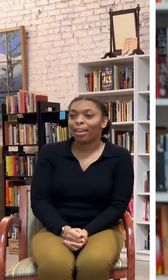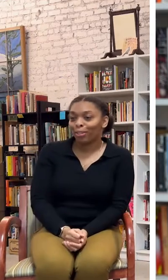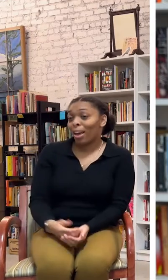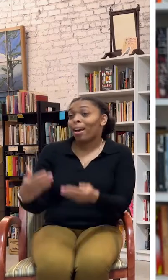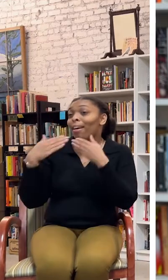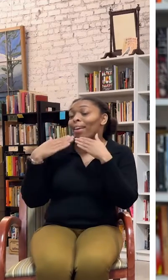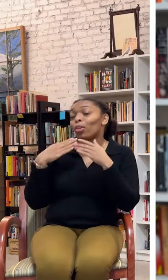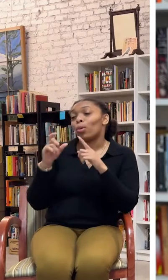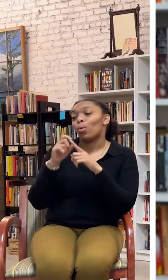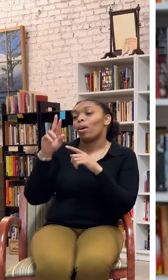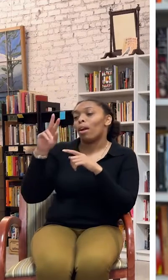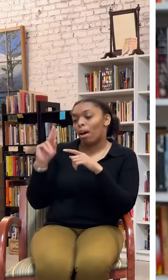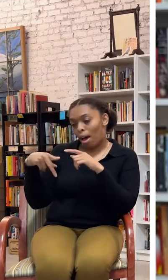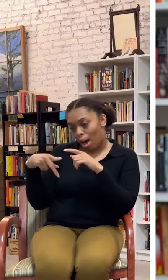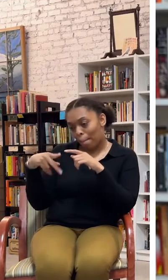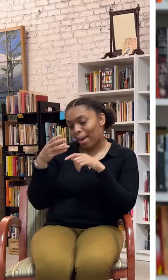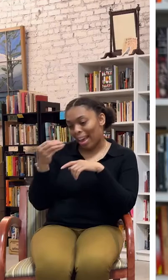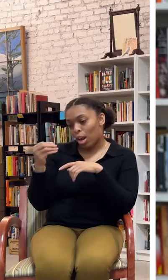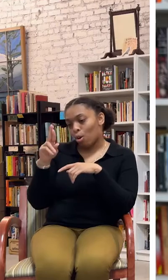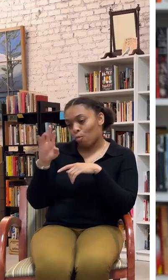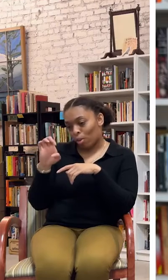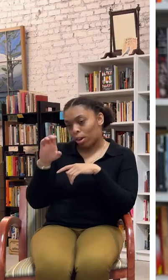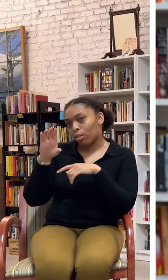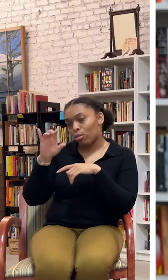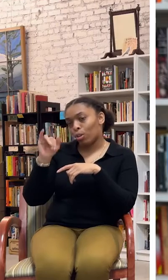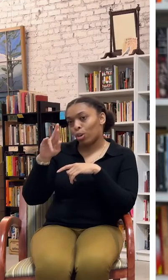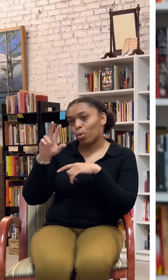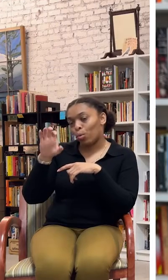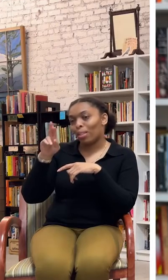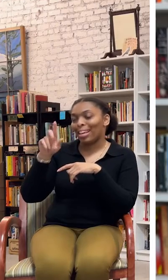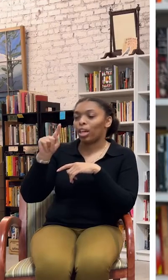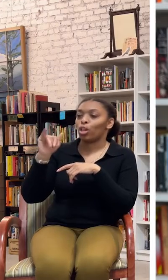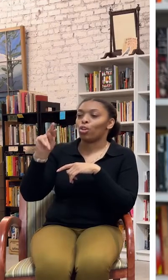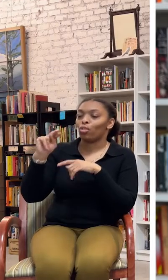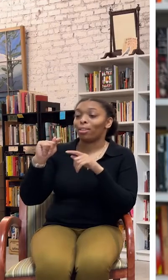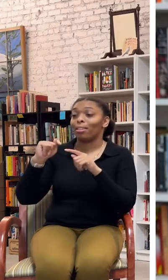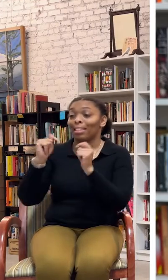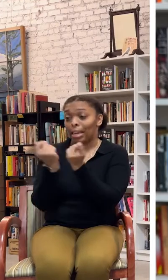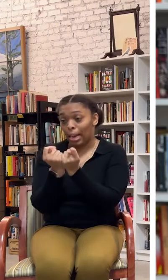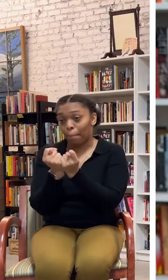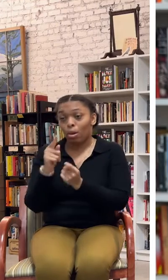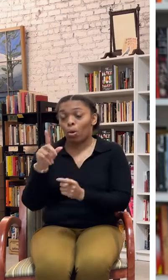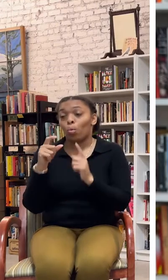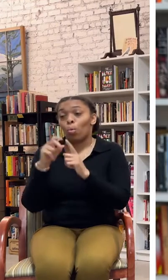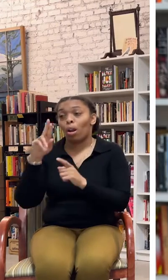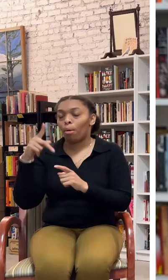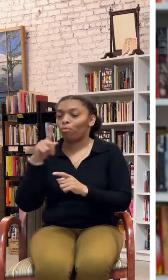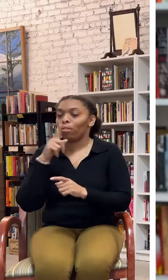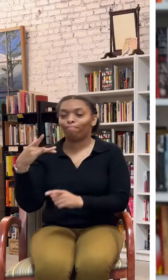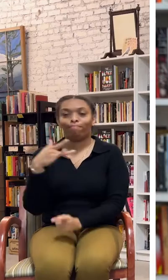Thank you to the Word Up and Recirculation team. Word Up has a special place in my heart as one of the few